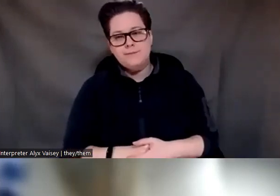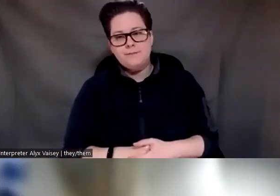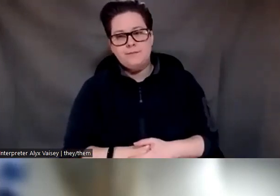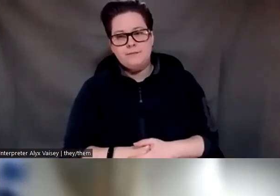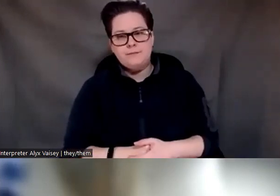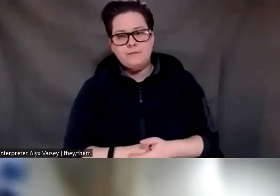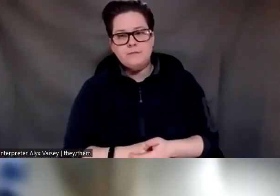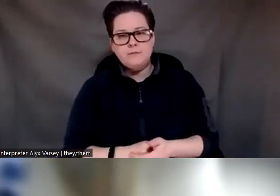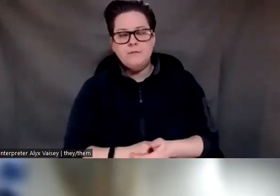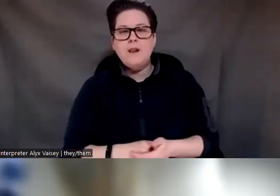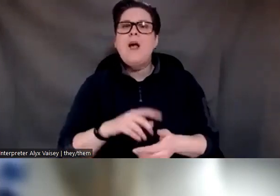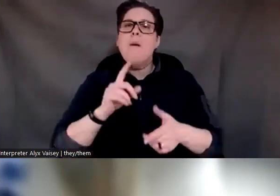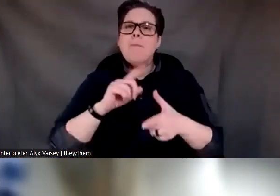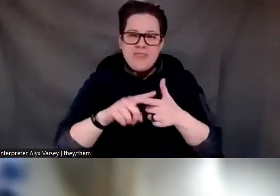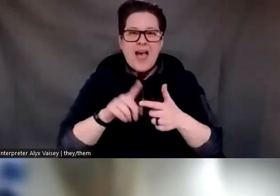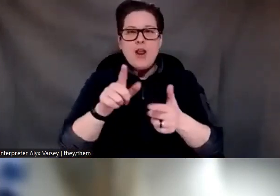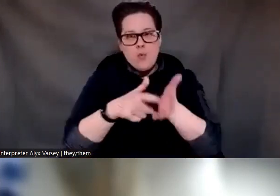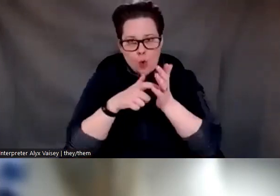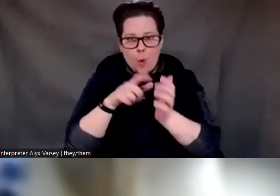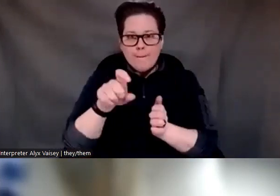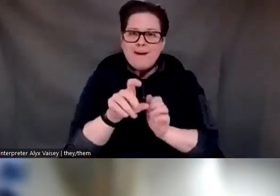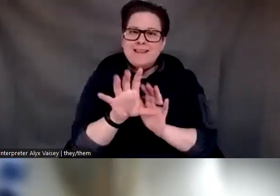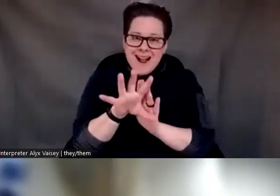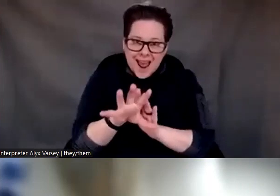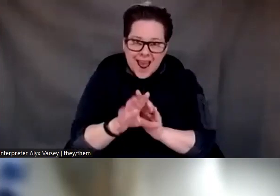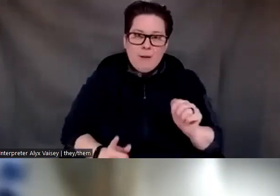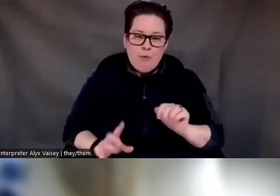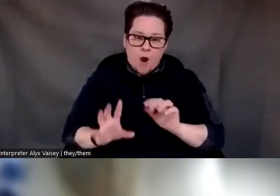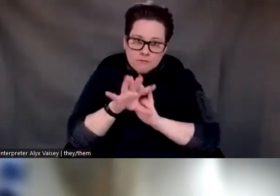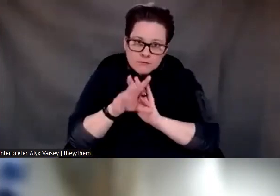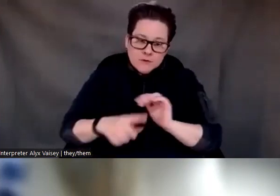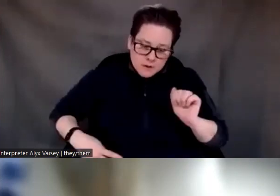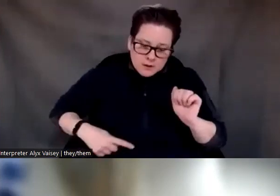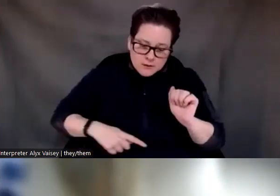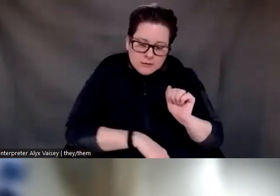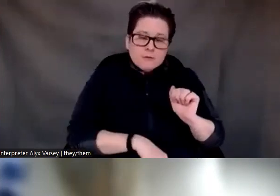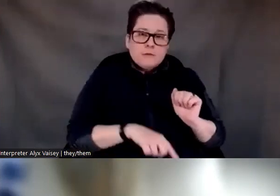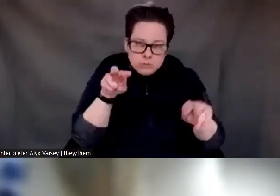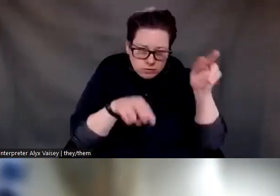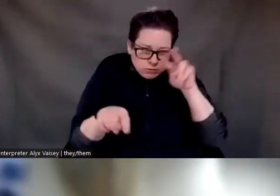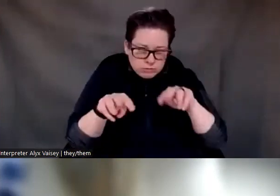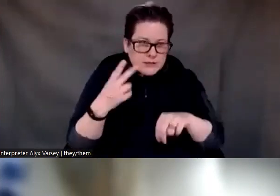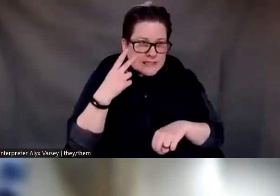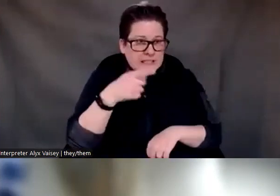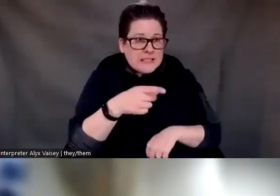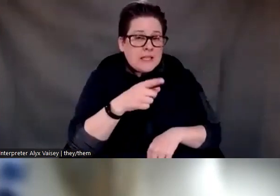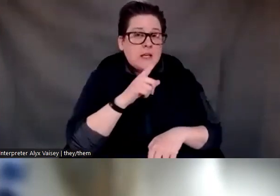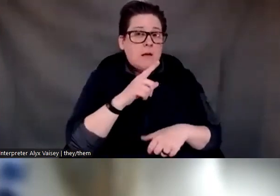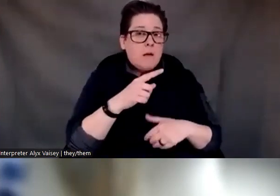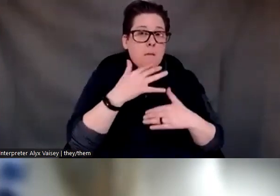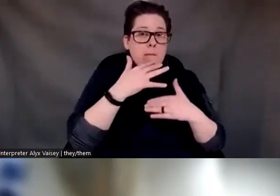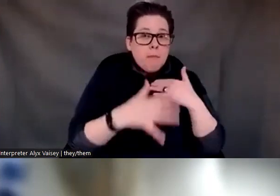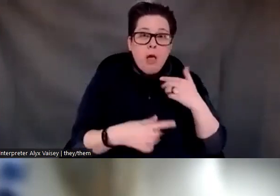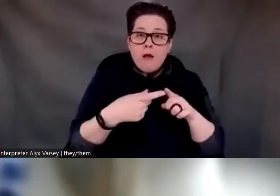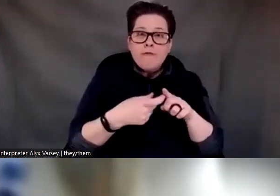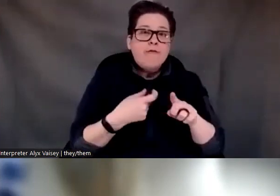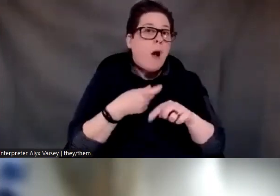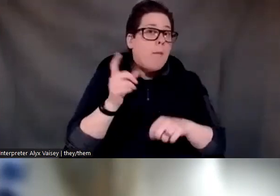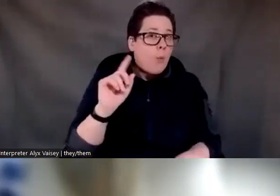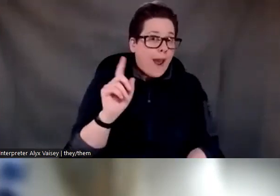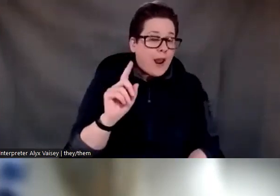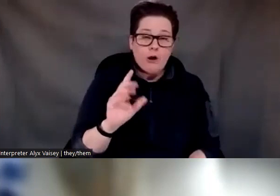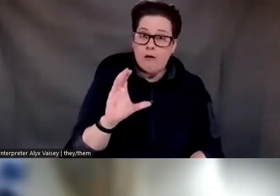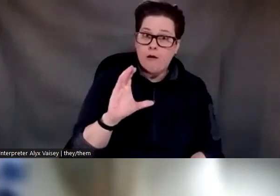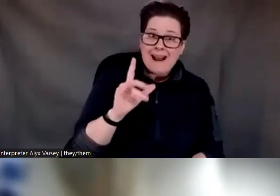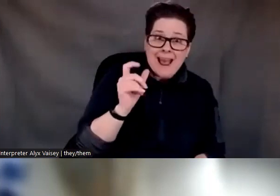it will take the colonoscopy, the subsequent colonoscopy, to determine, was that positive FIT test because of